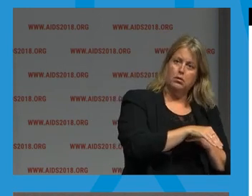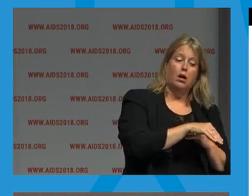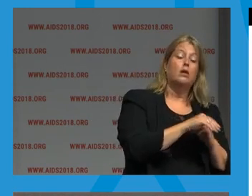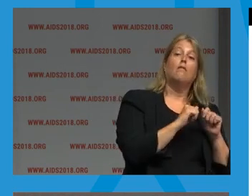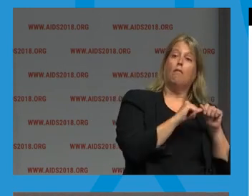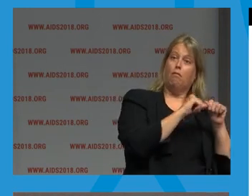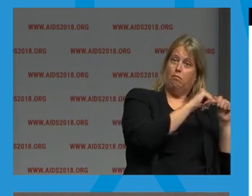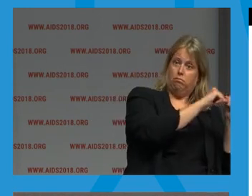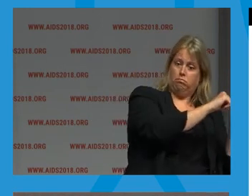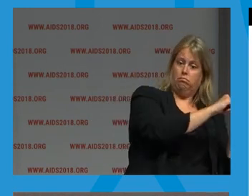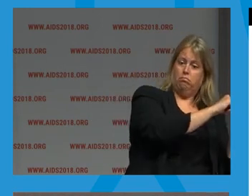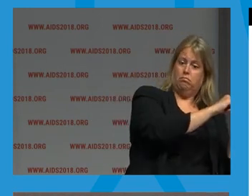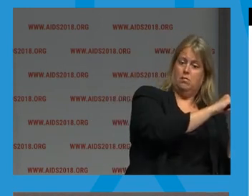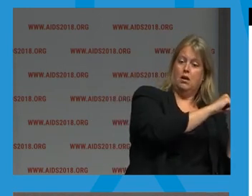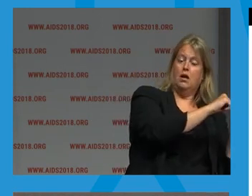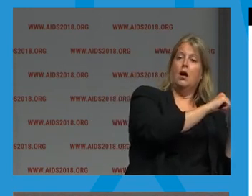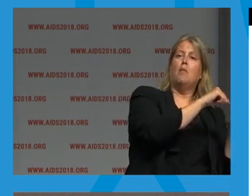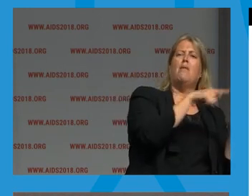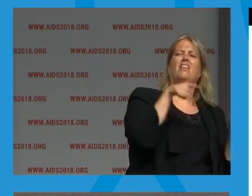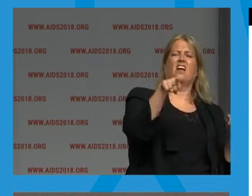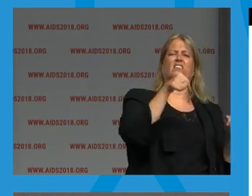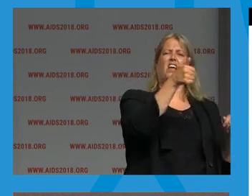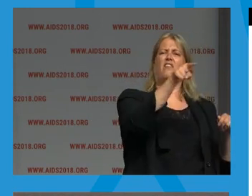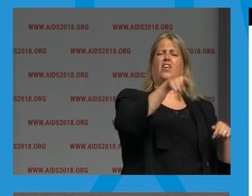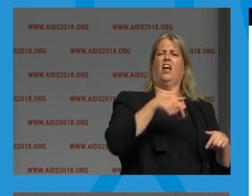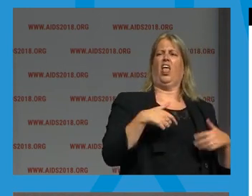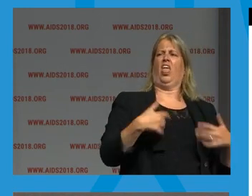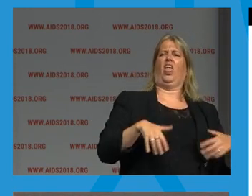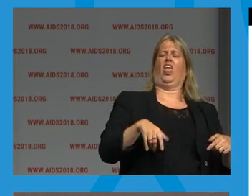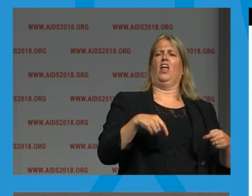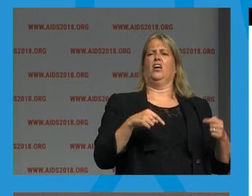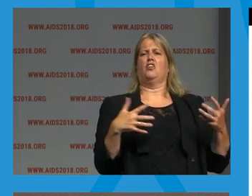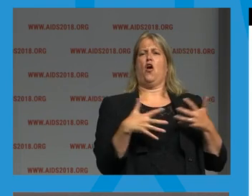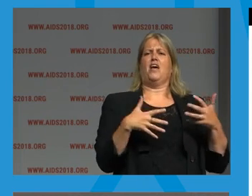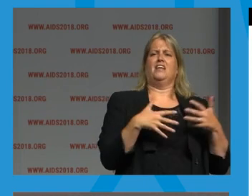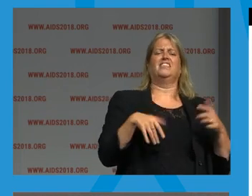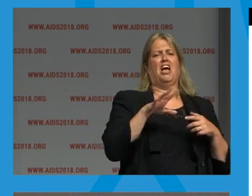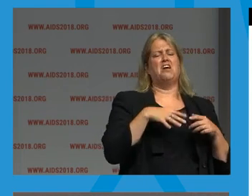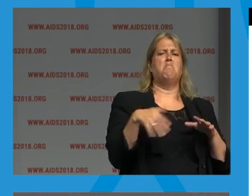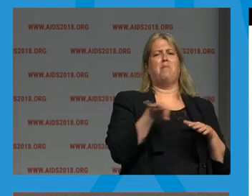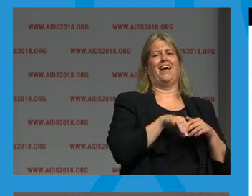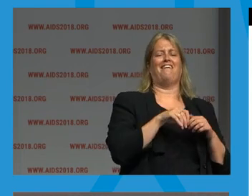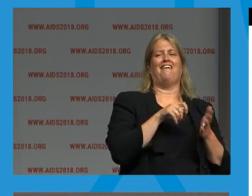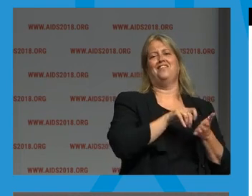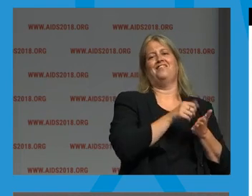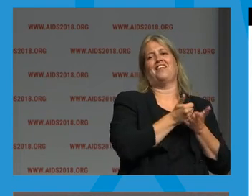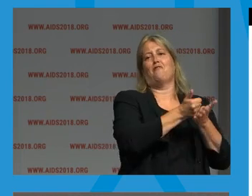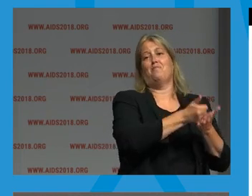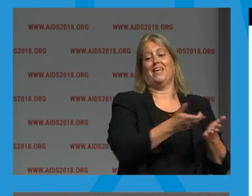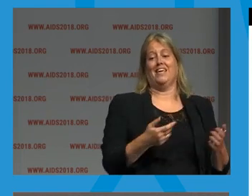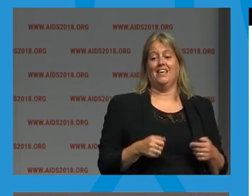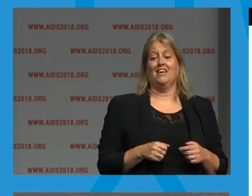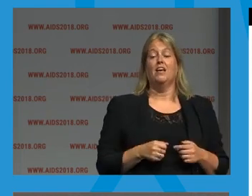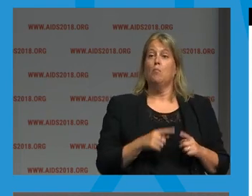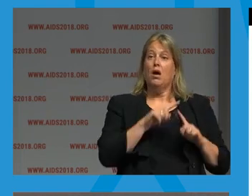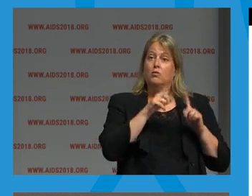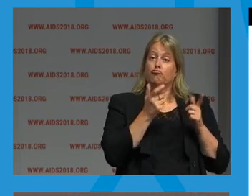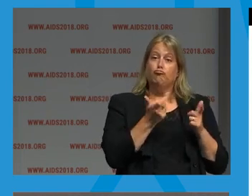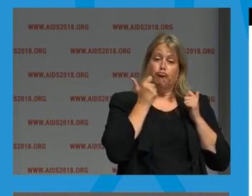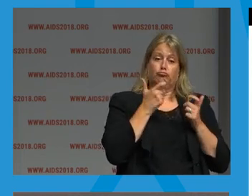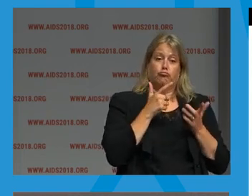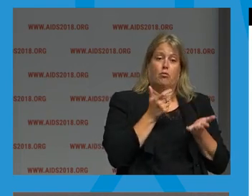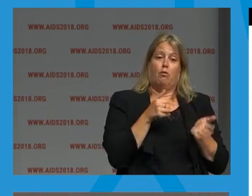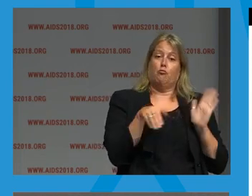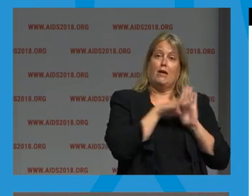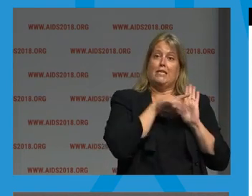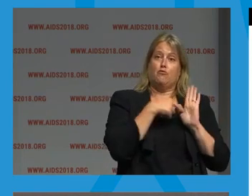stayed down, but got nervous and started on therapy anyway, even though he didn't trigger the